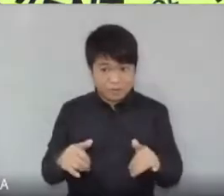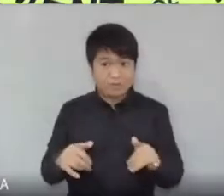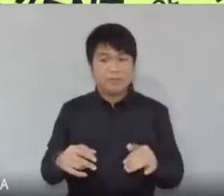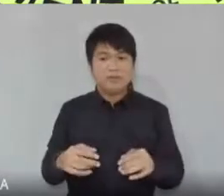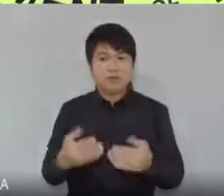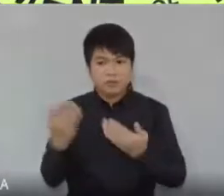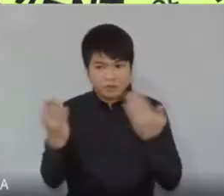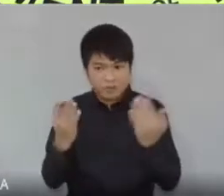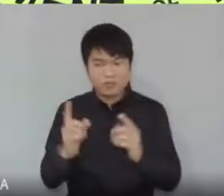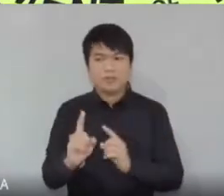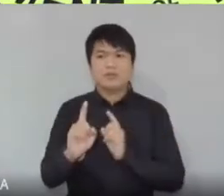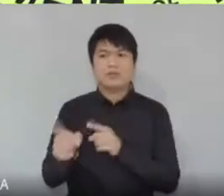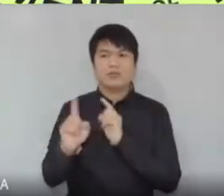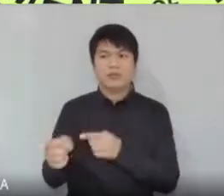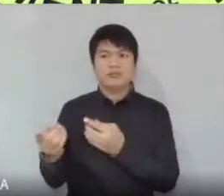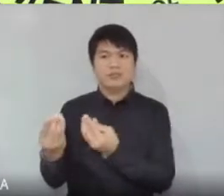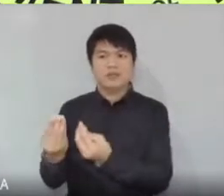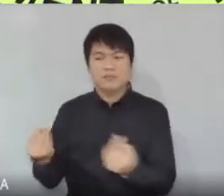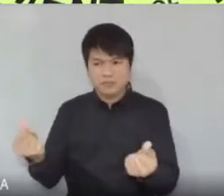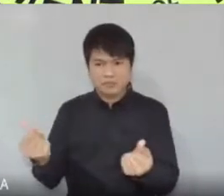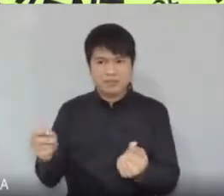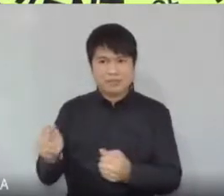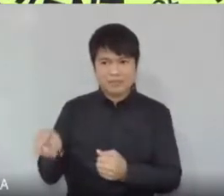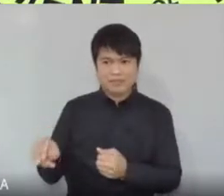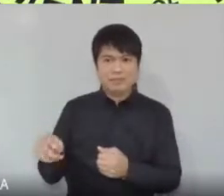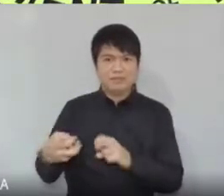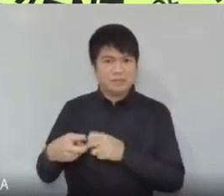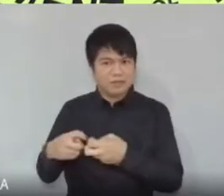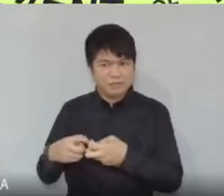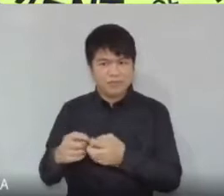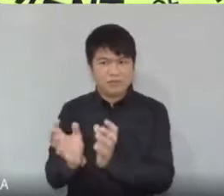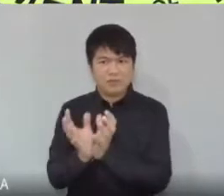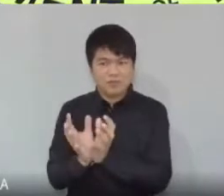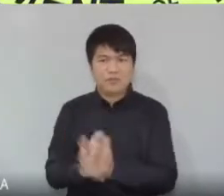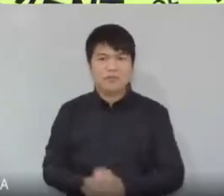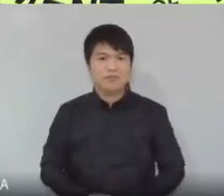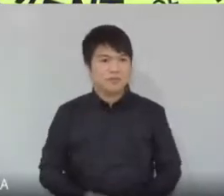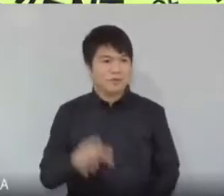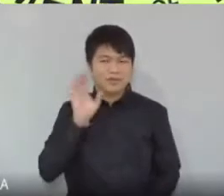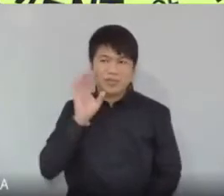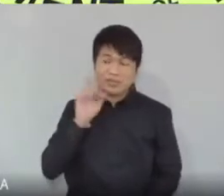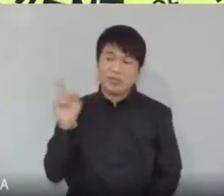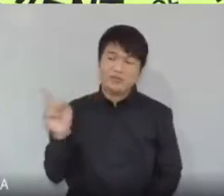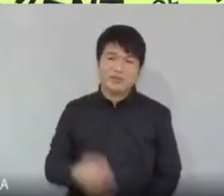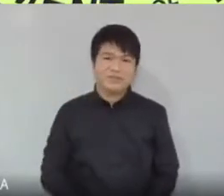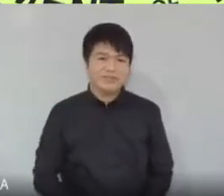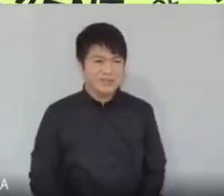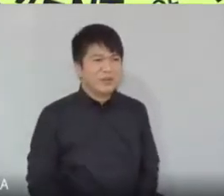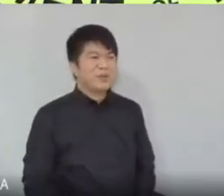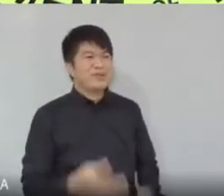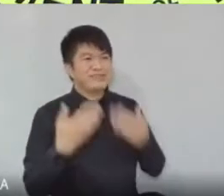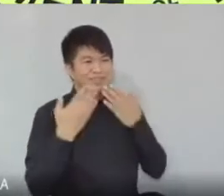Our keynote speaker is a current undersecretary at the Department of Health and heads the Health Policy